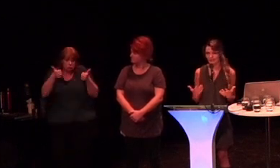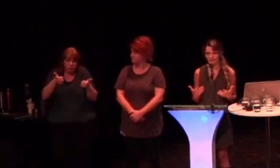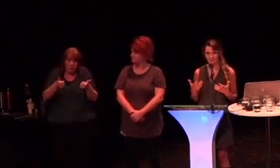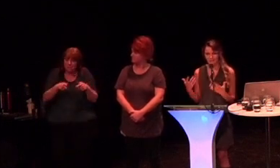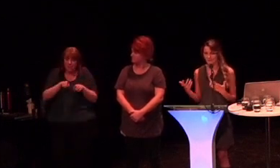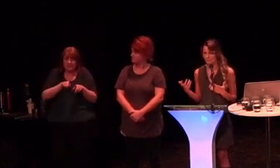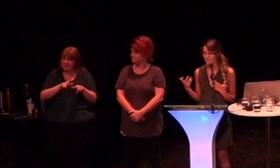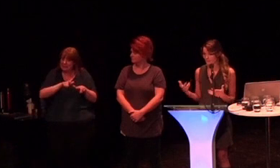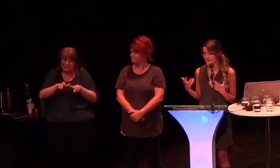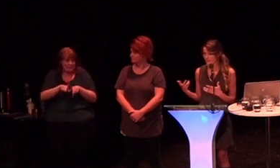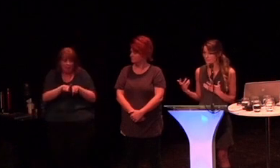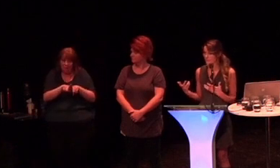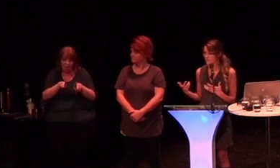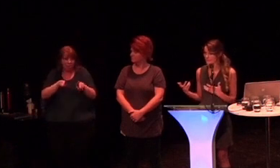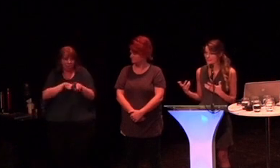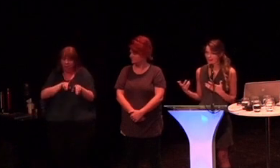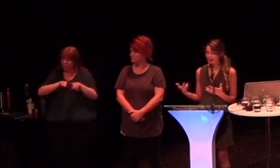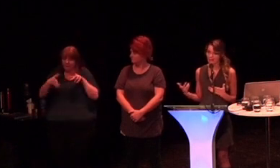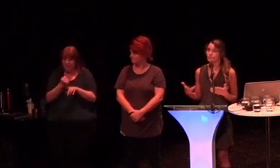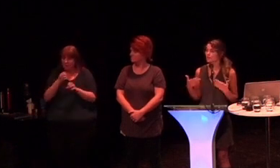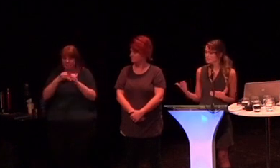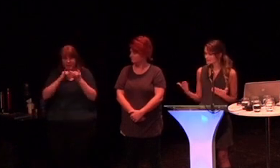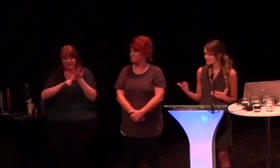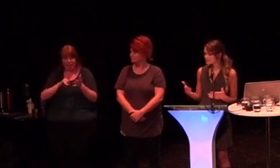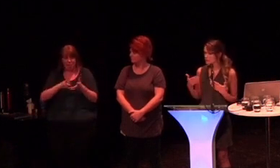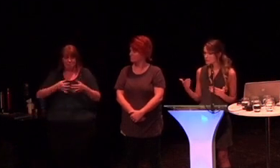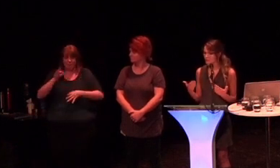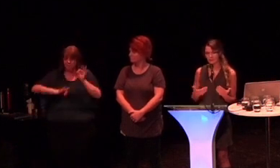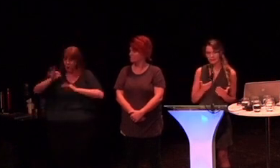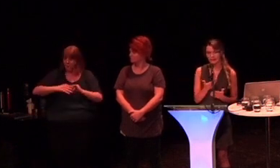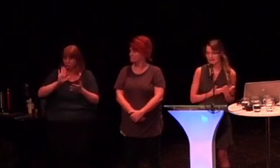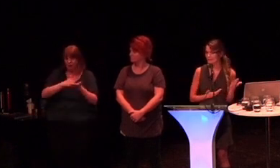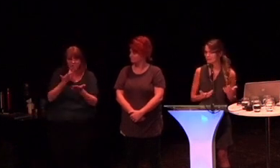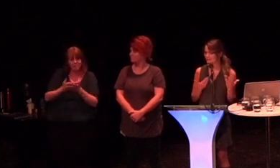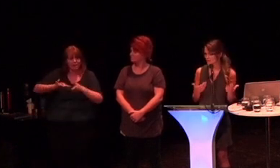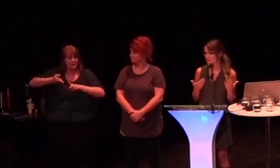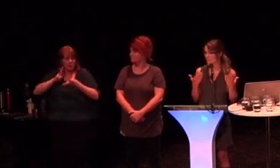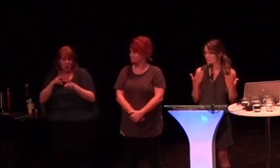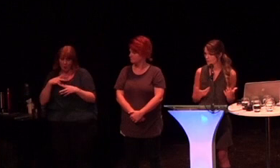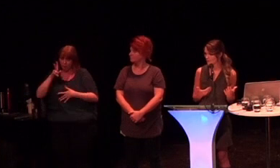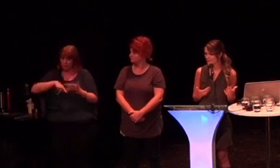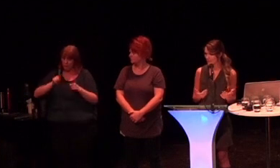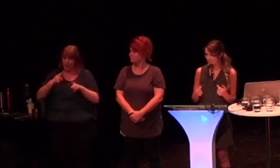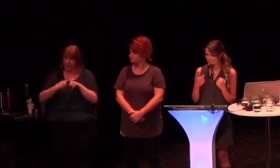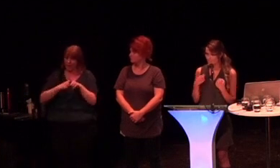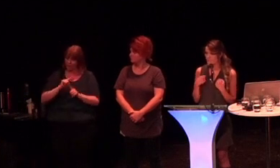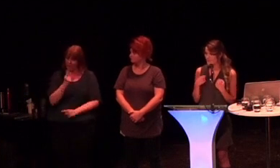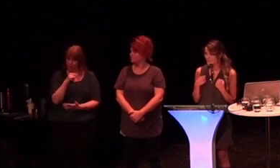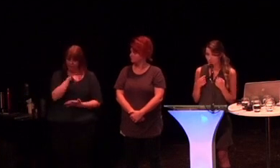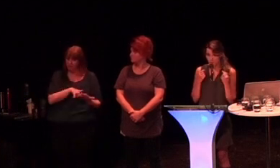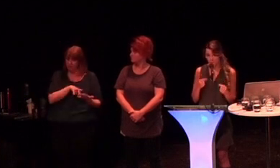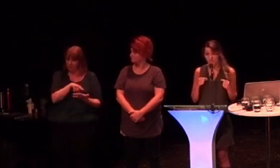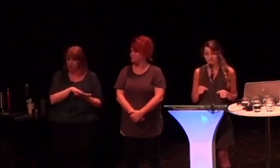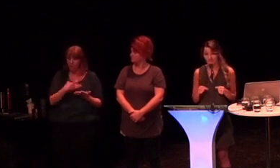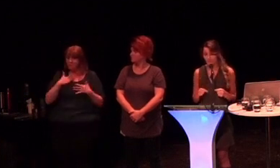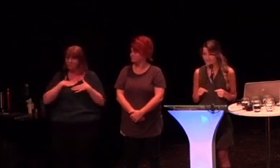still looking for BSL performers as translators, interpreters, looking at English script first. But for